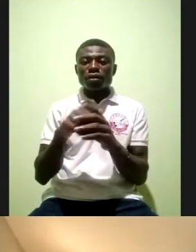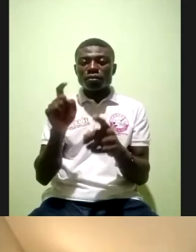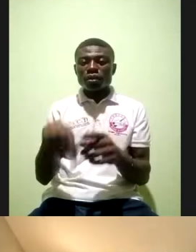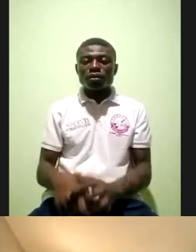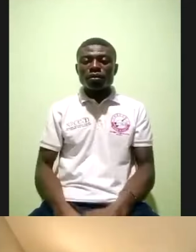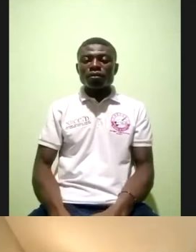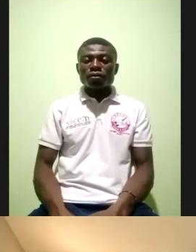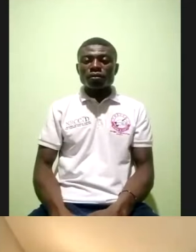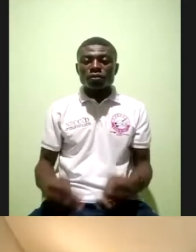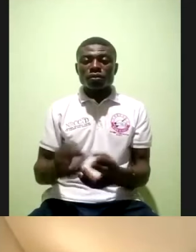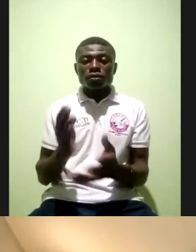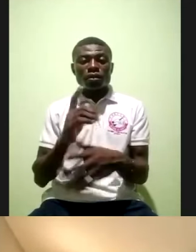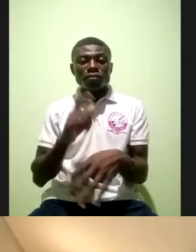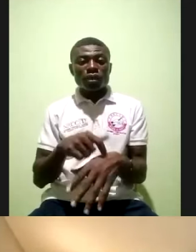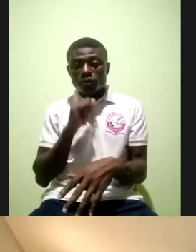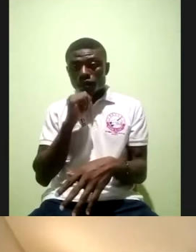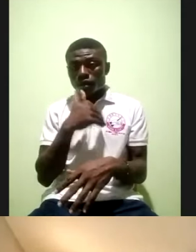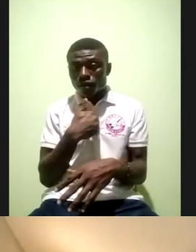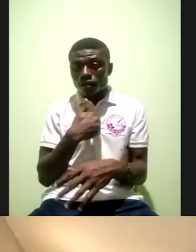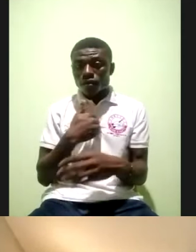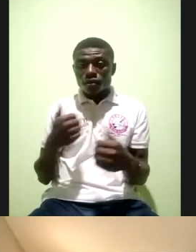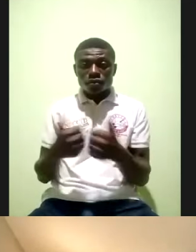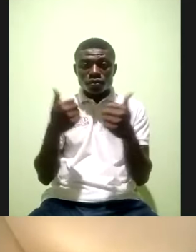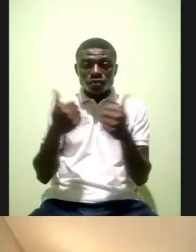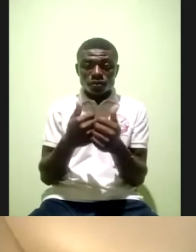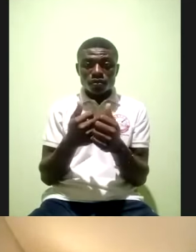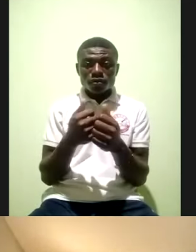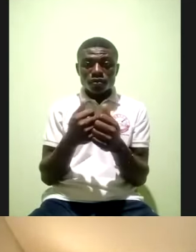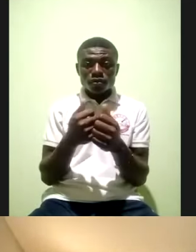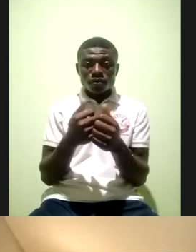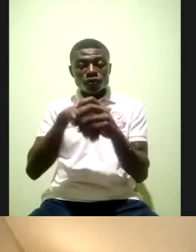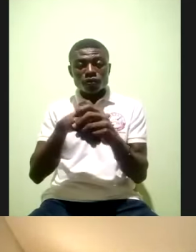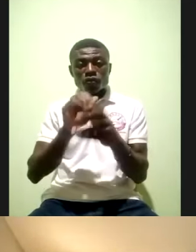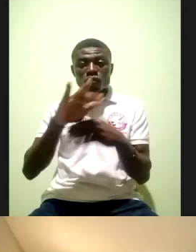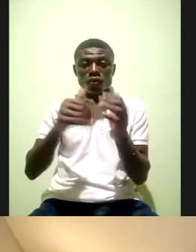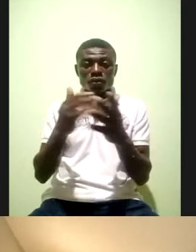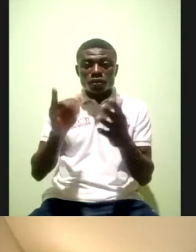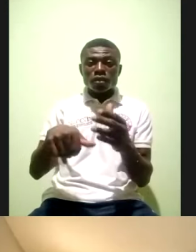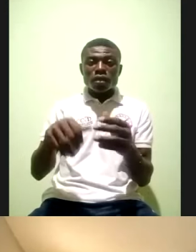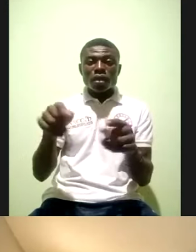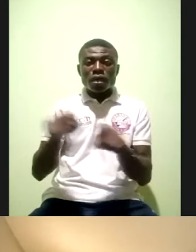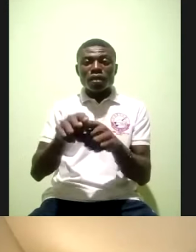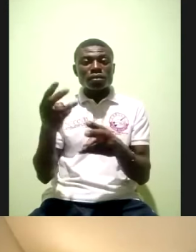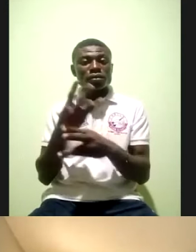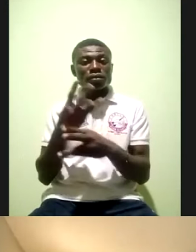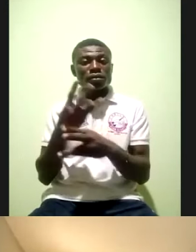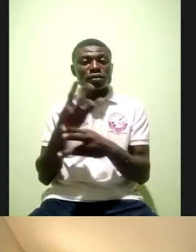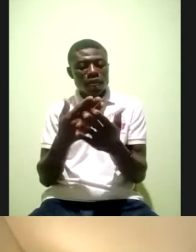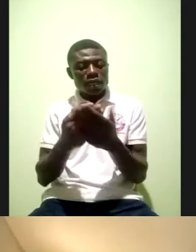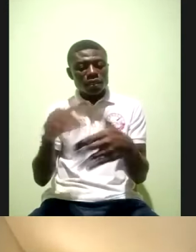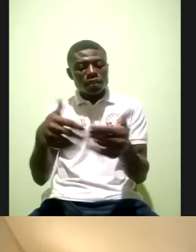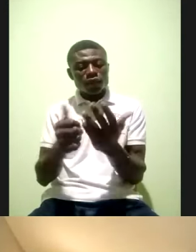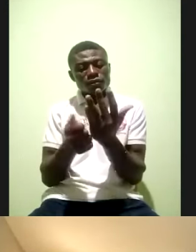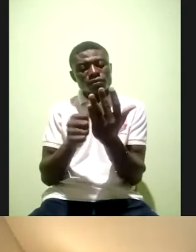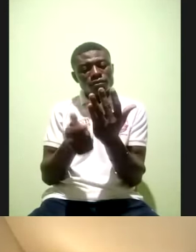So sometimes children have challenges applying math concepts to money, such as calculating the exact change. If you give them